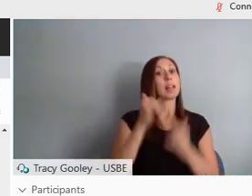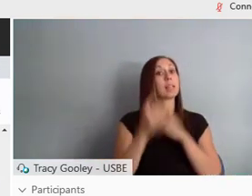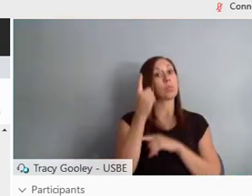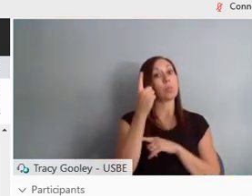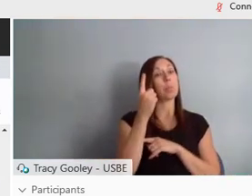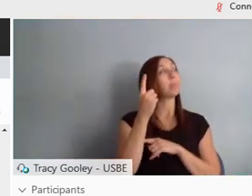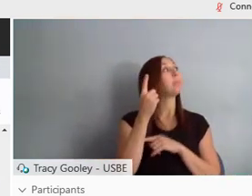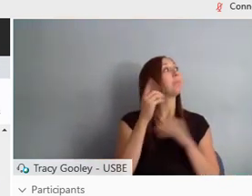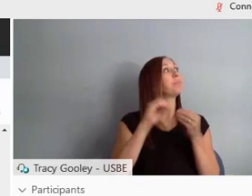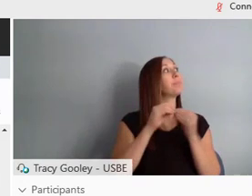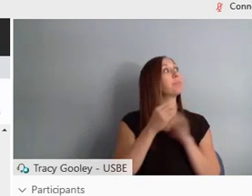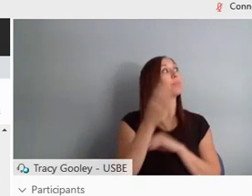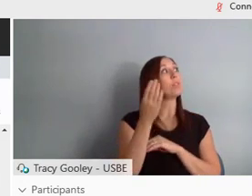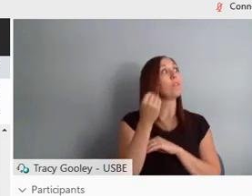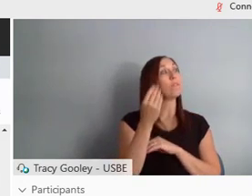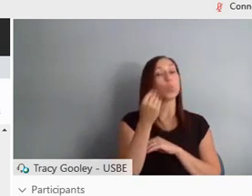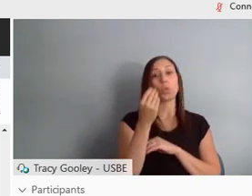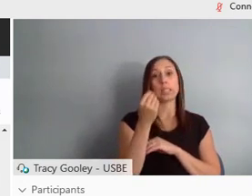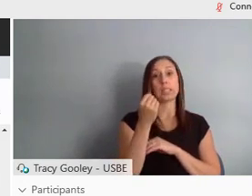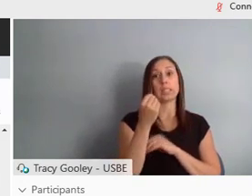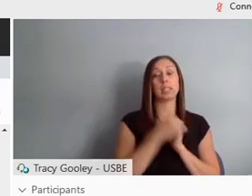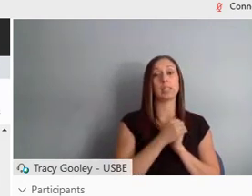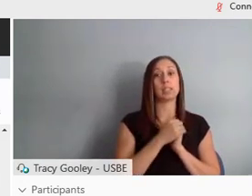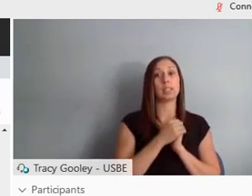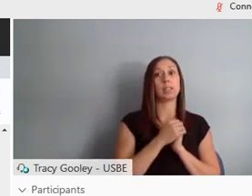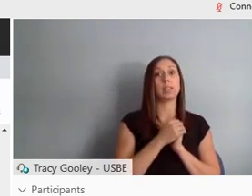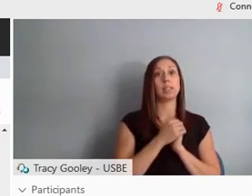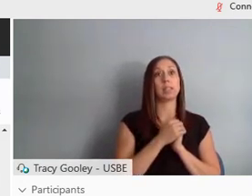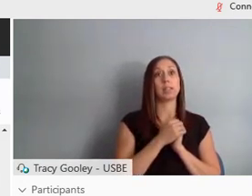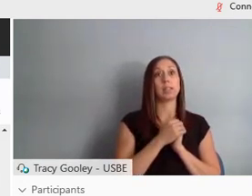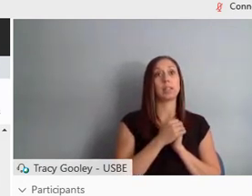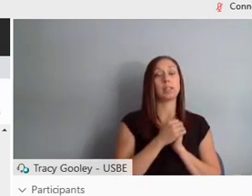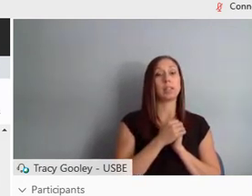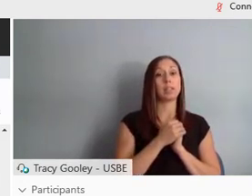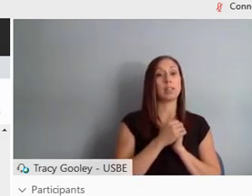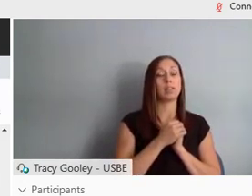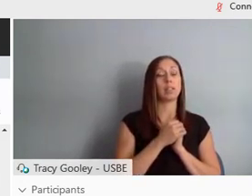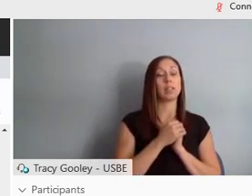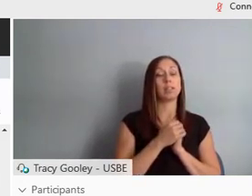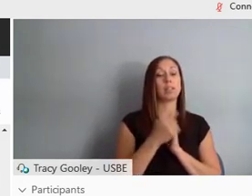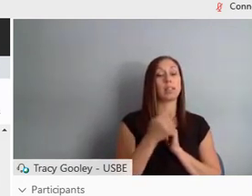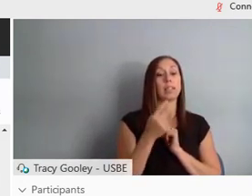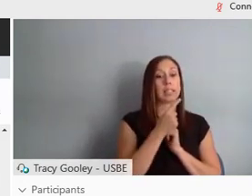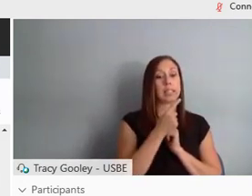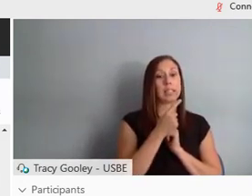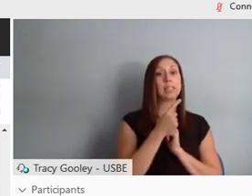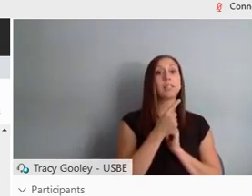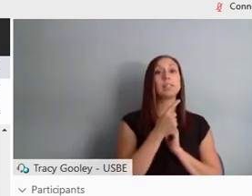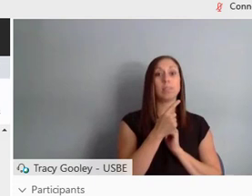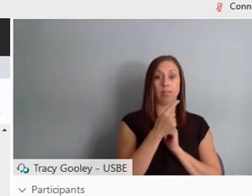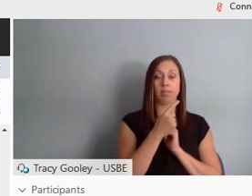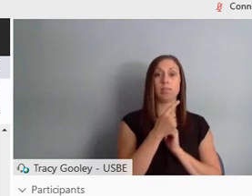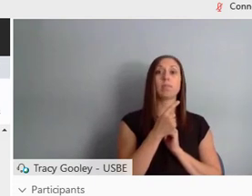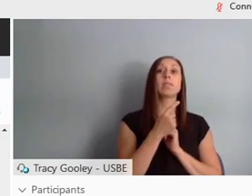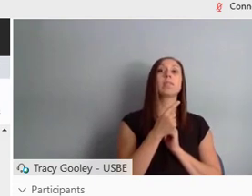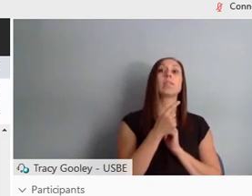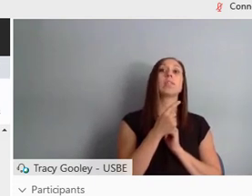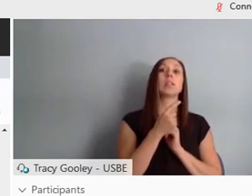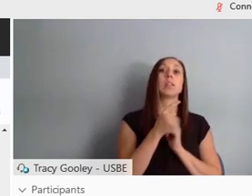Last question here is question number 14. This is the